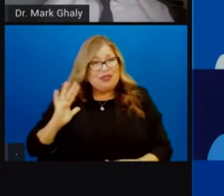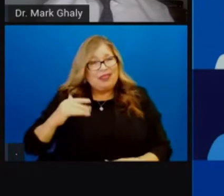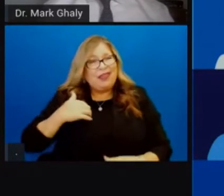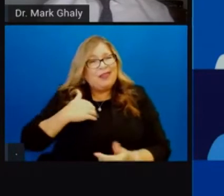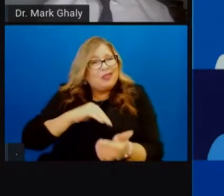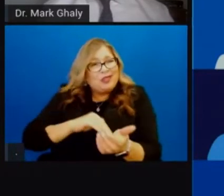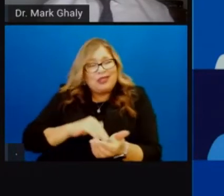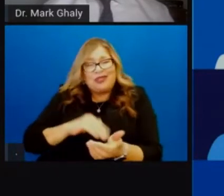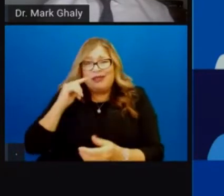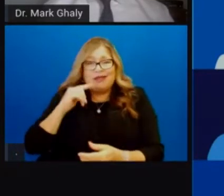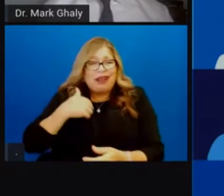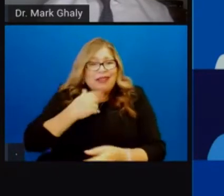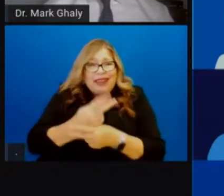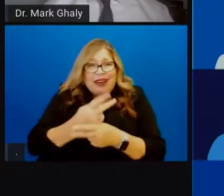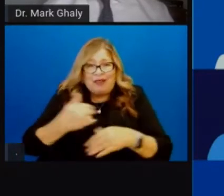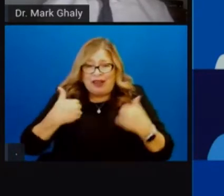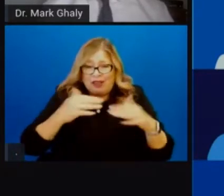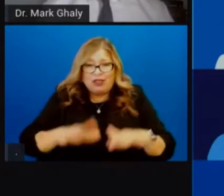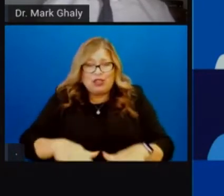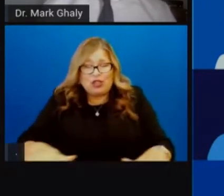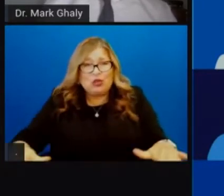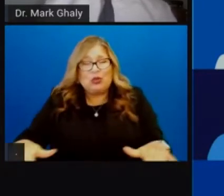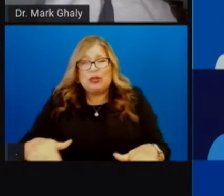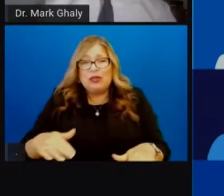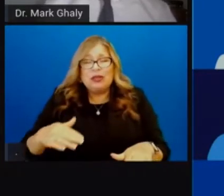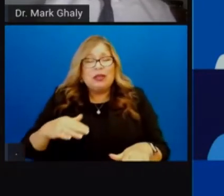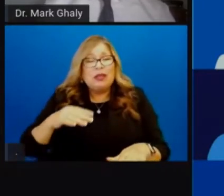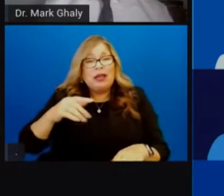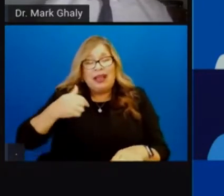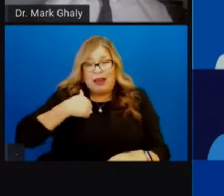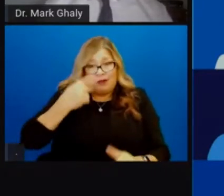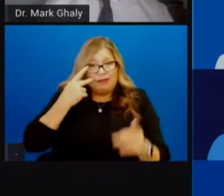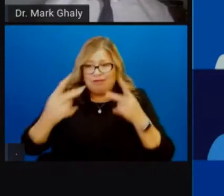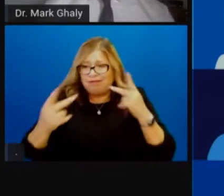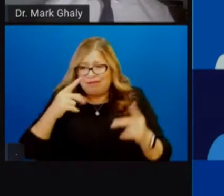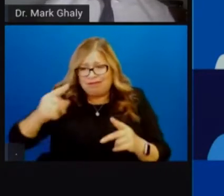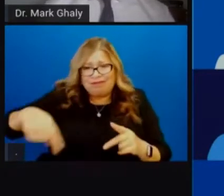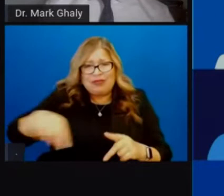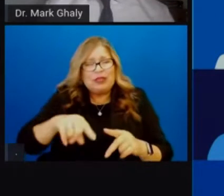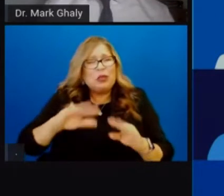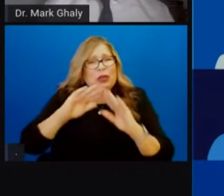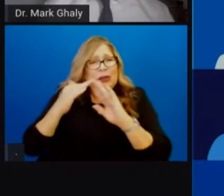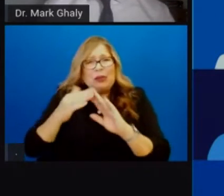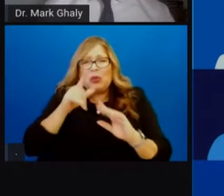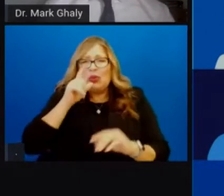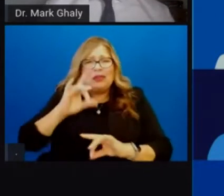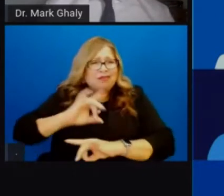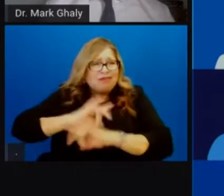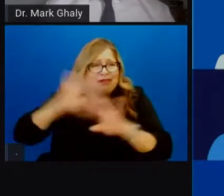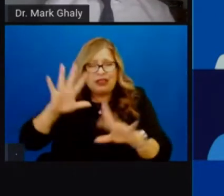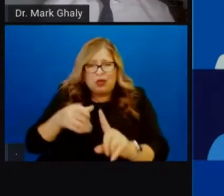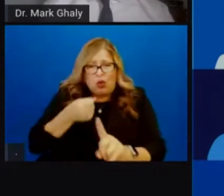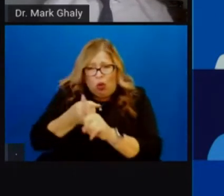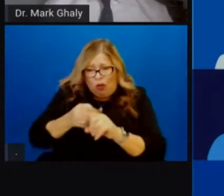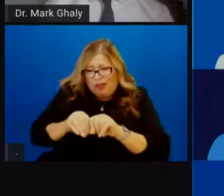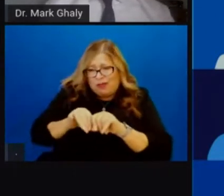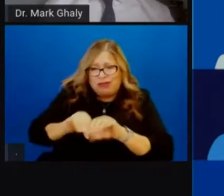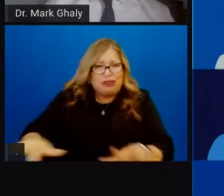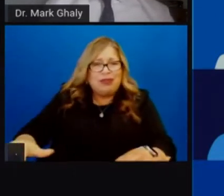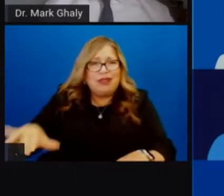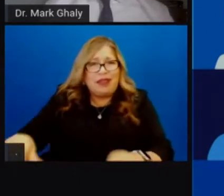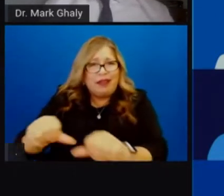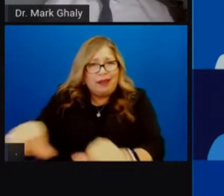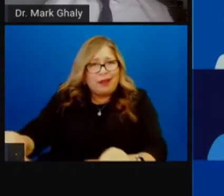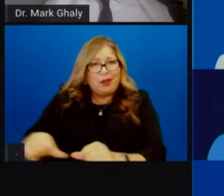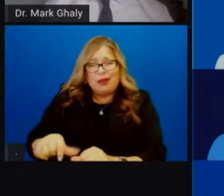and families in some of the hardest hit communities by COVID in our state, where there's still questions